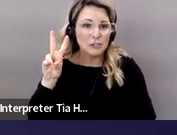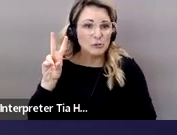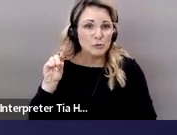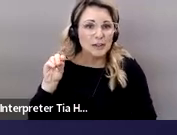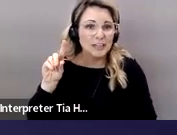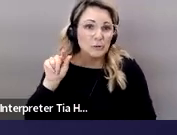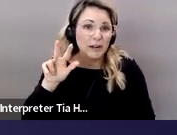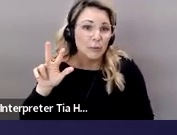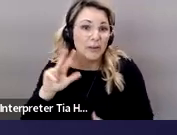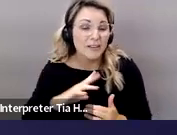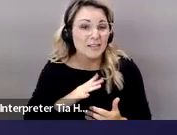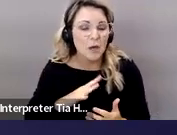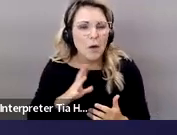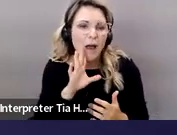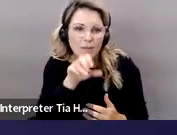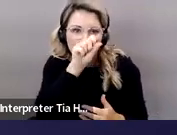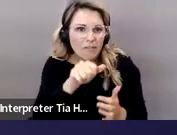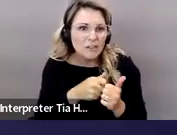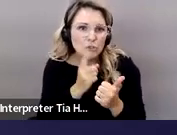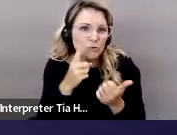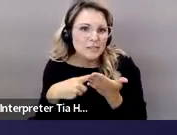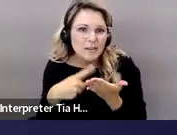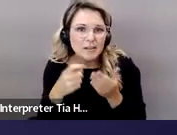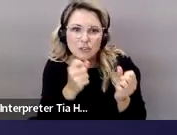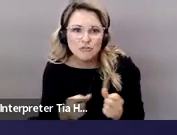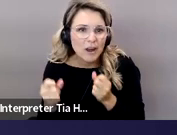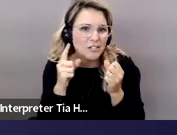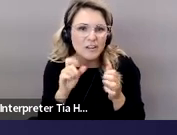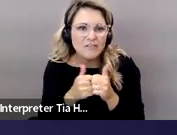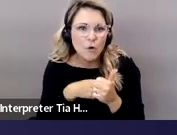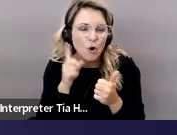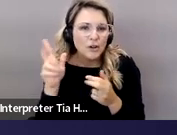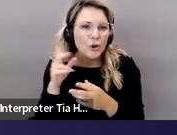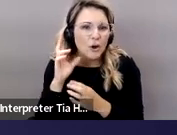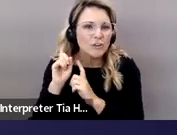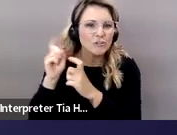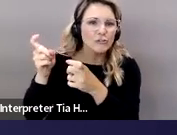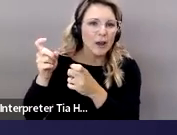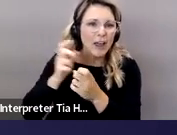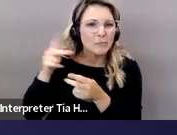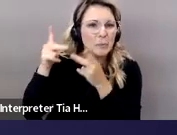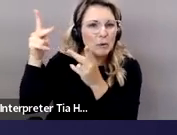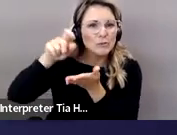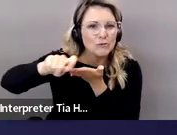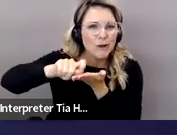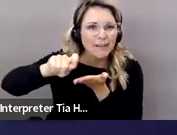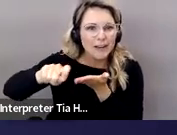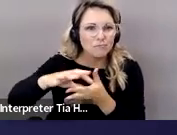for grant writing. If you go to the next slide, I